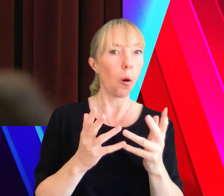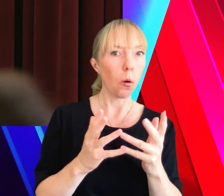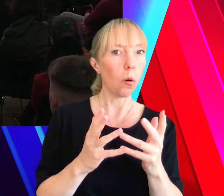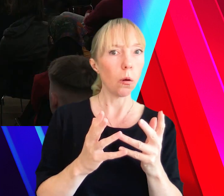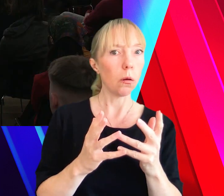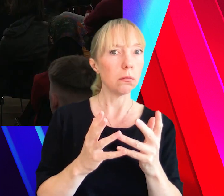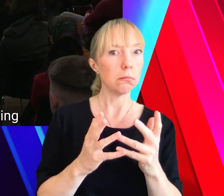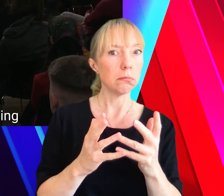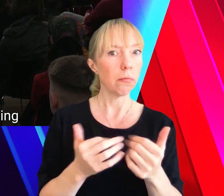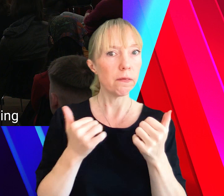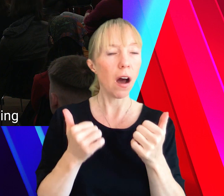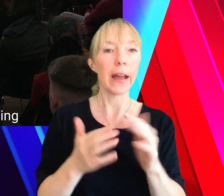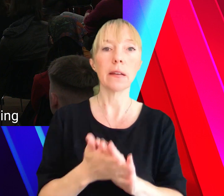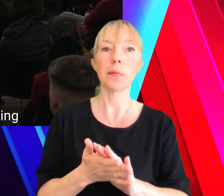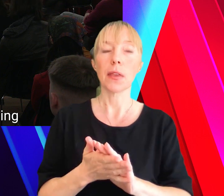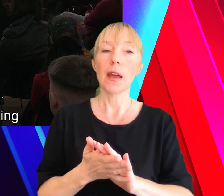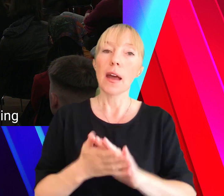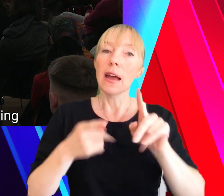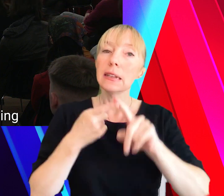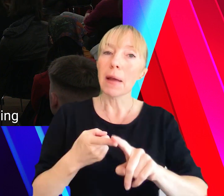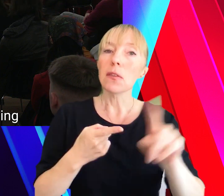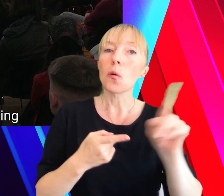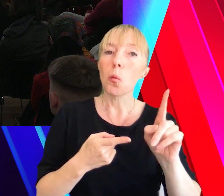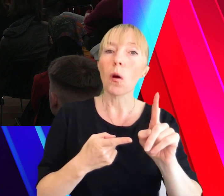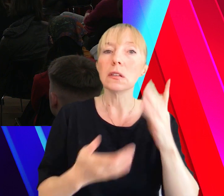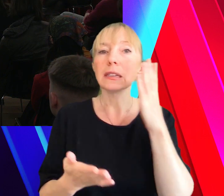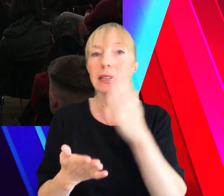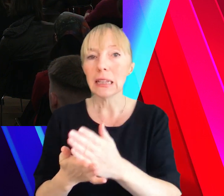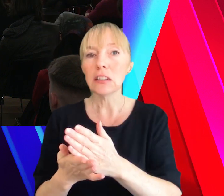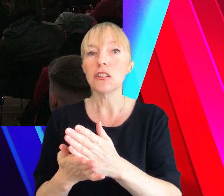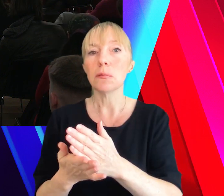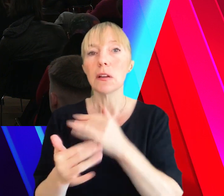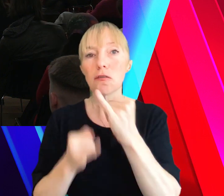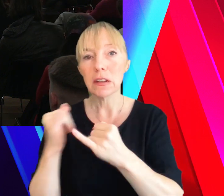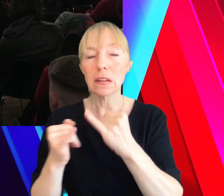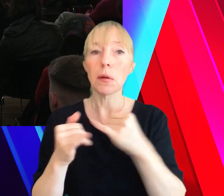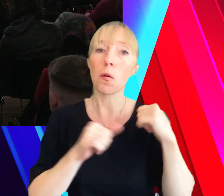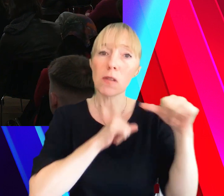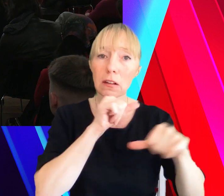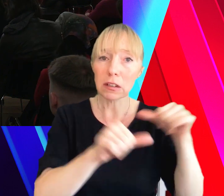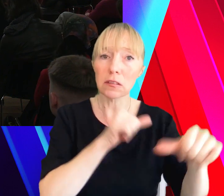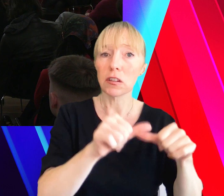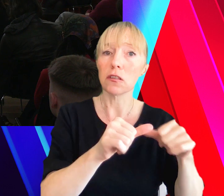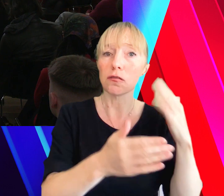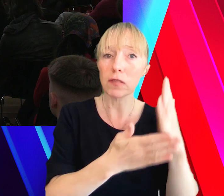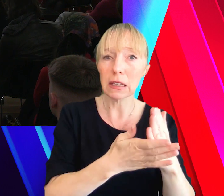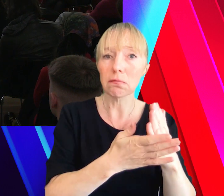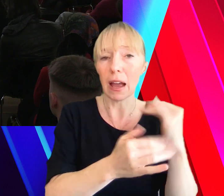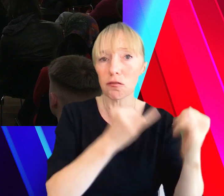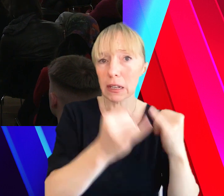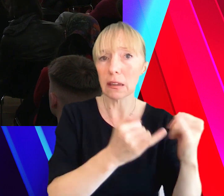of it? I think it comes from where we're putting the emphasis on what is legitimate criticism, what is traditional